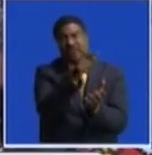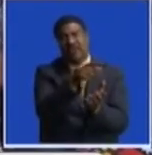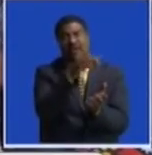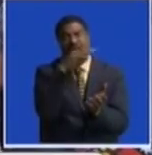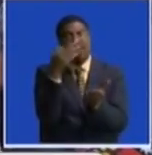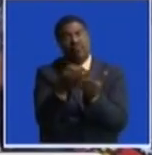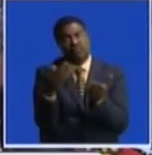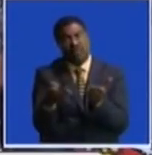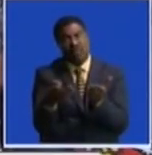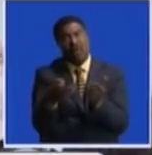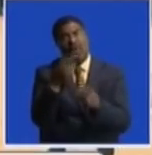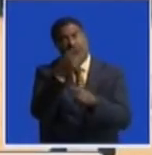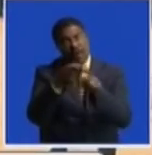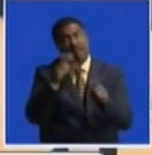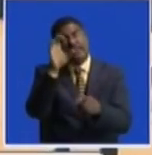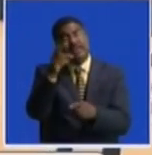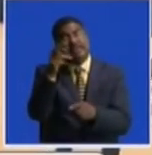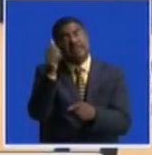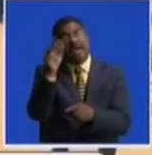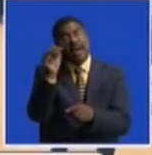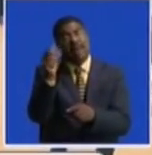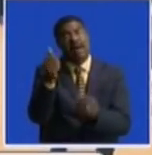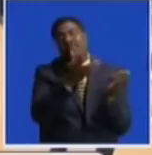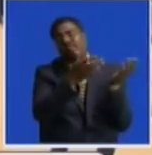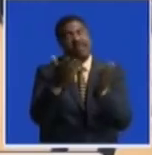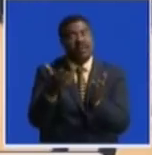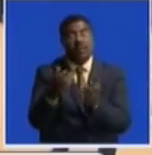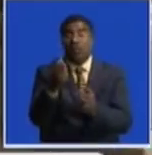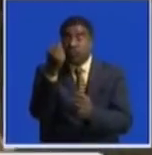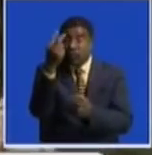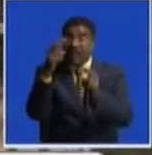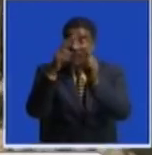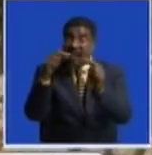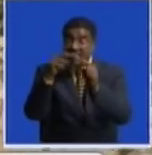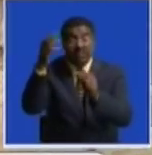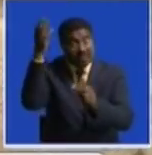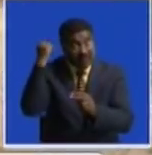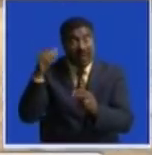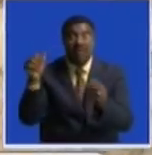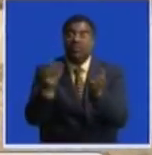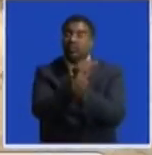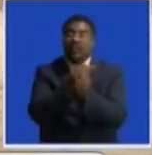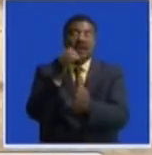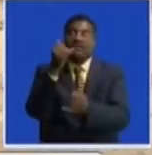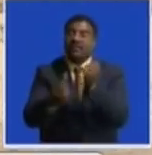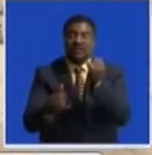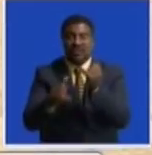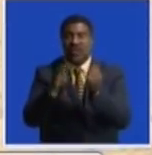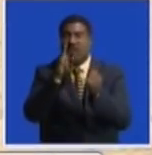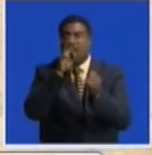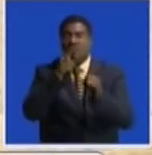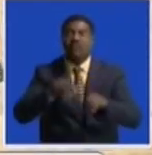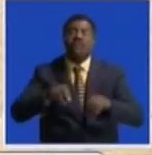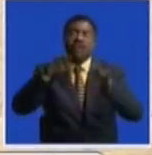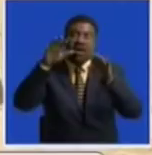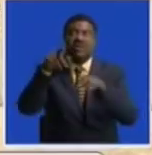the way up to Chama. Over 12 villages were badly affected by floods which hit Chama district in